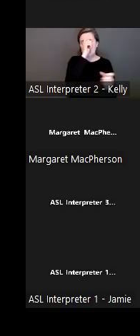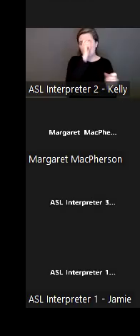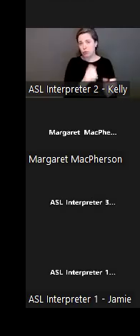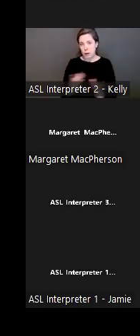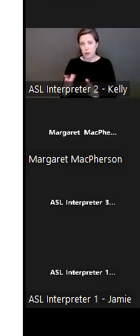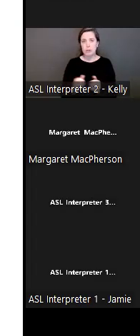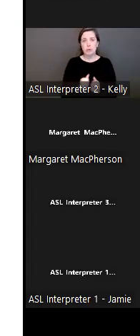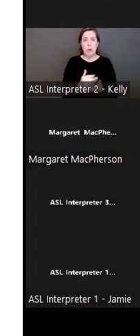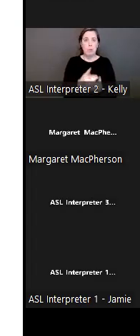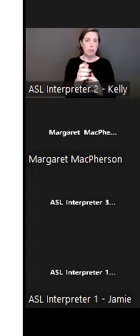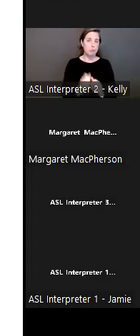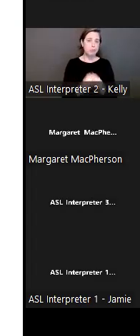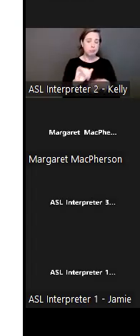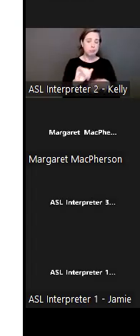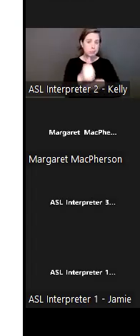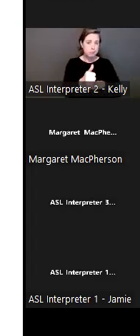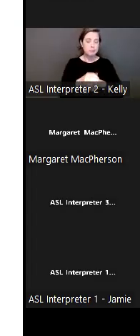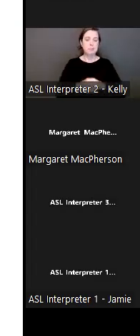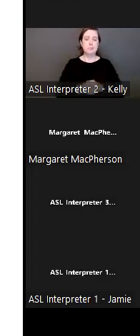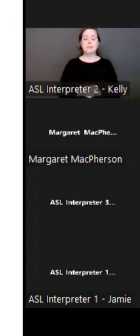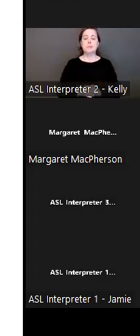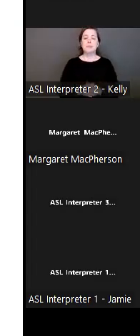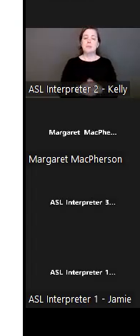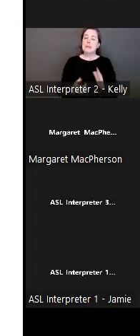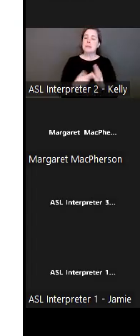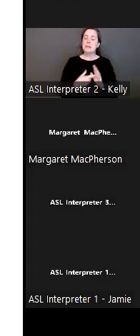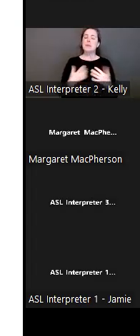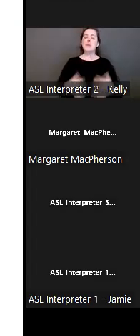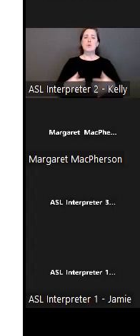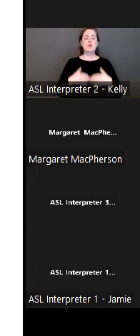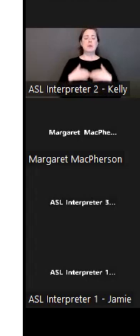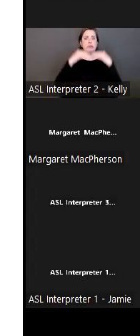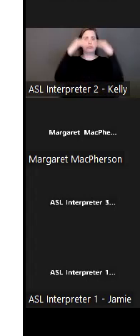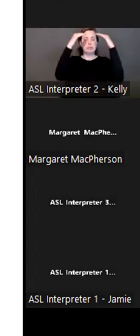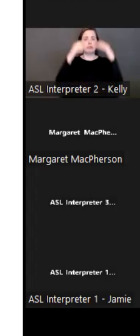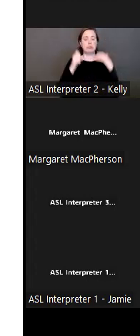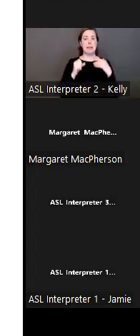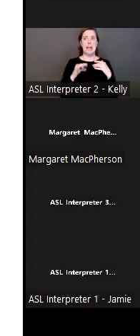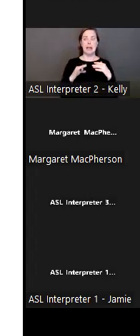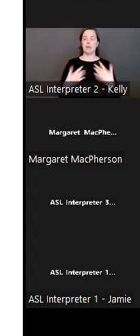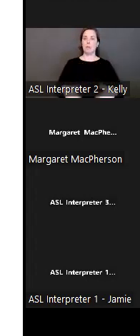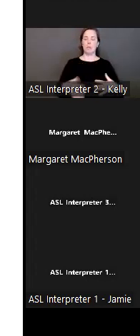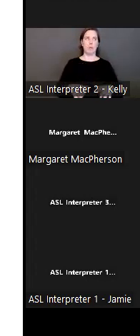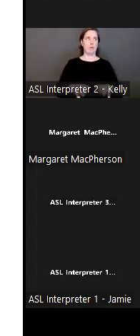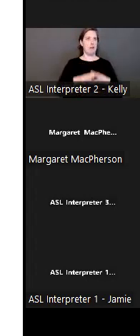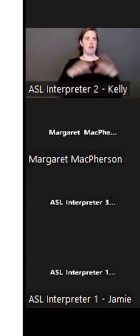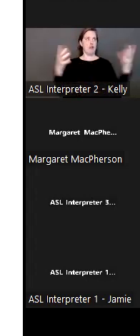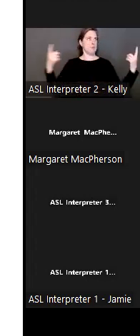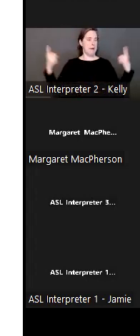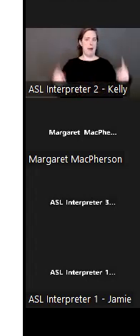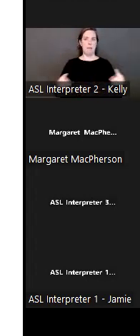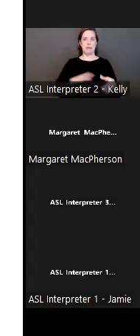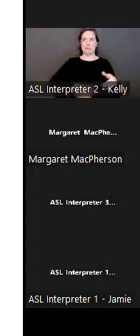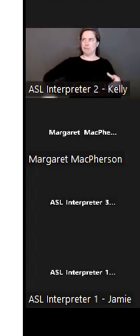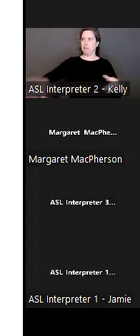it seems kind of, especially when we're dealing with large issues of structural violence. But what we found through our research and practice